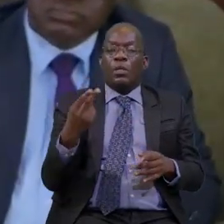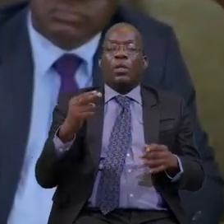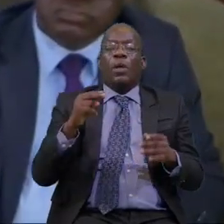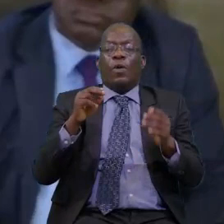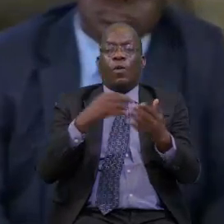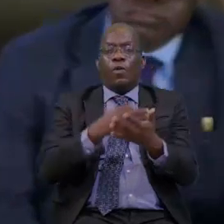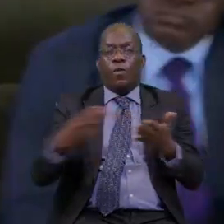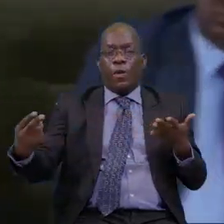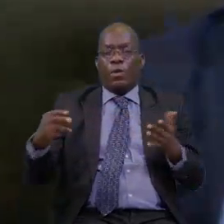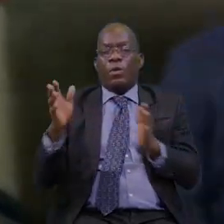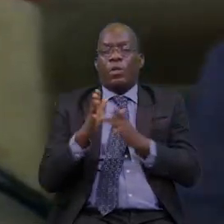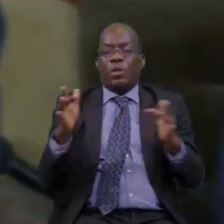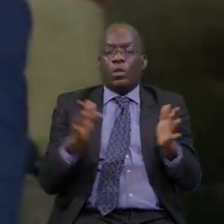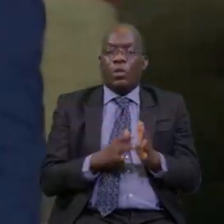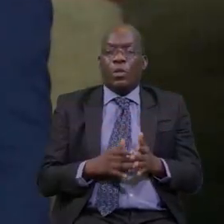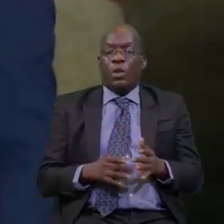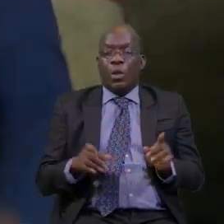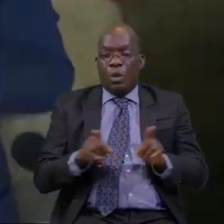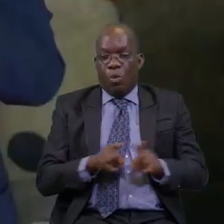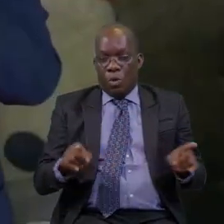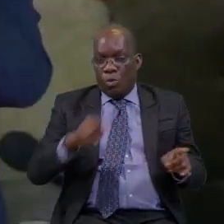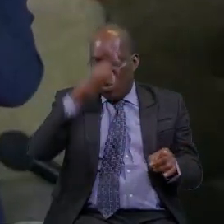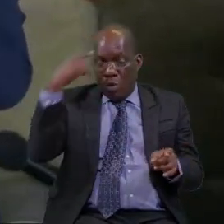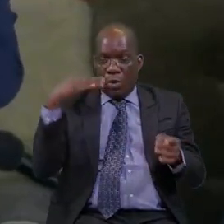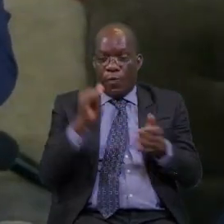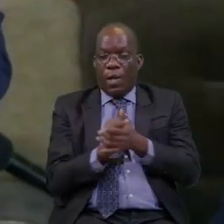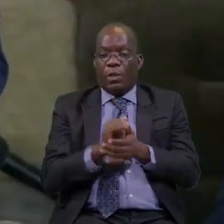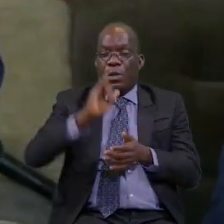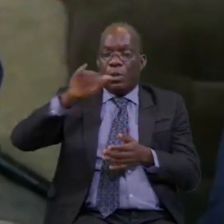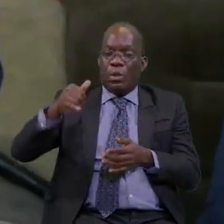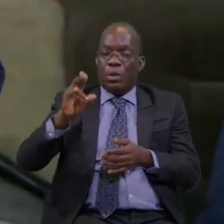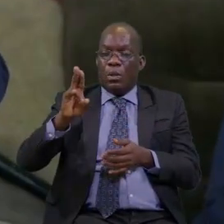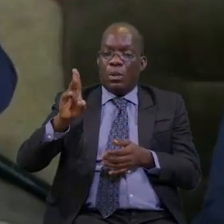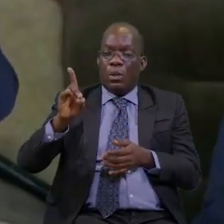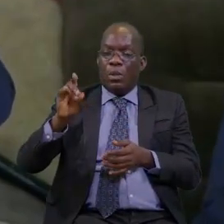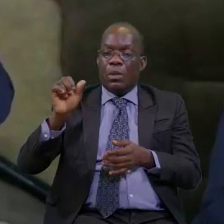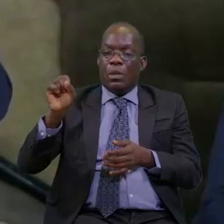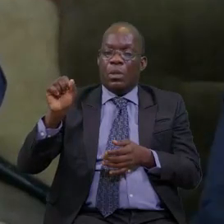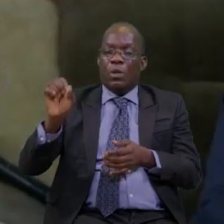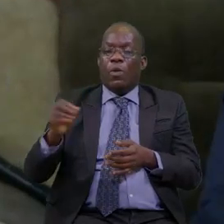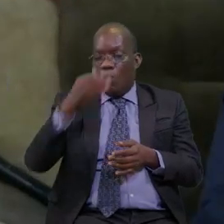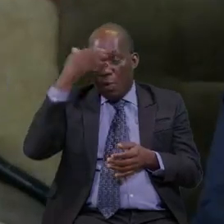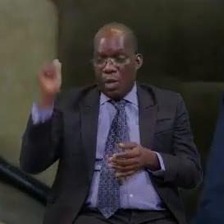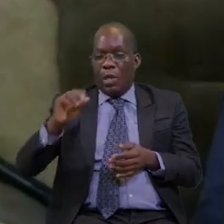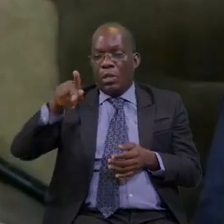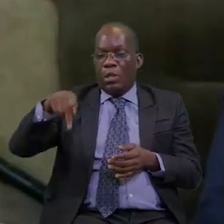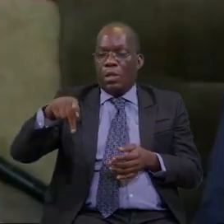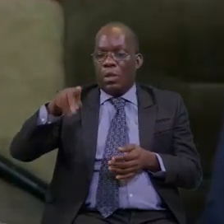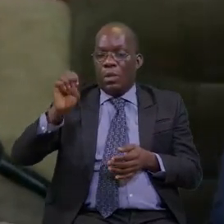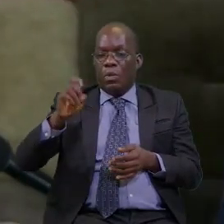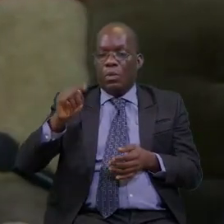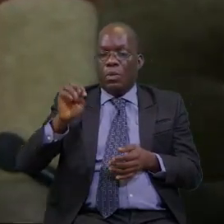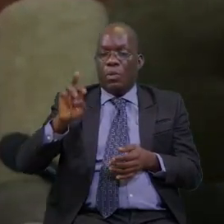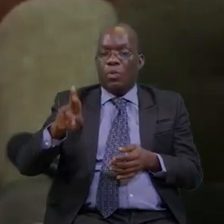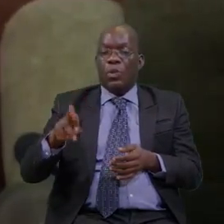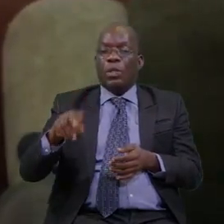he did it, you know, because of one Judas overlooked Peter, James, John, Matthew, and